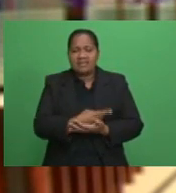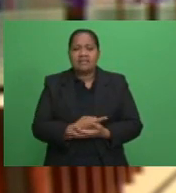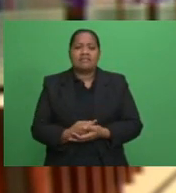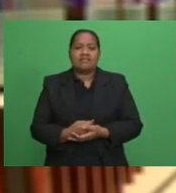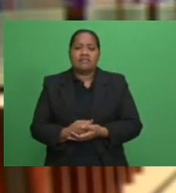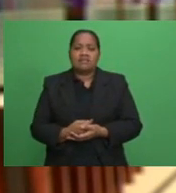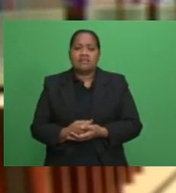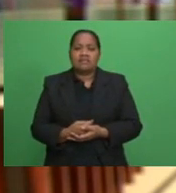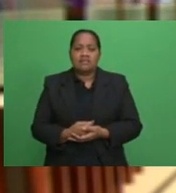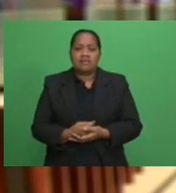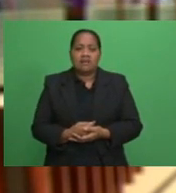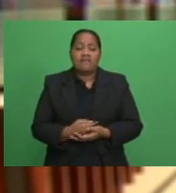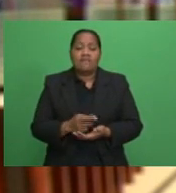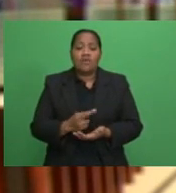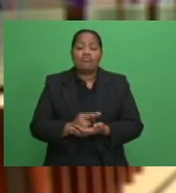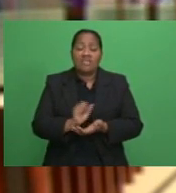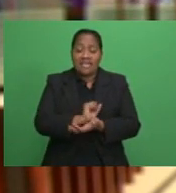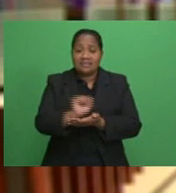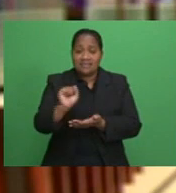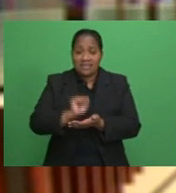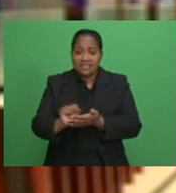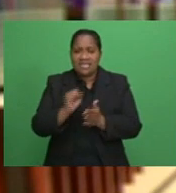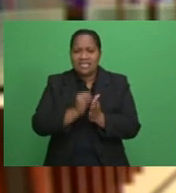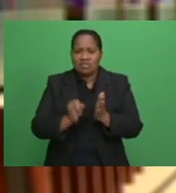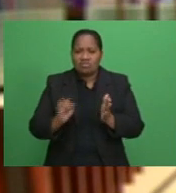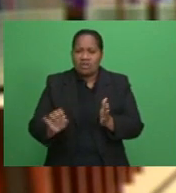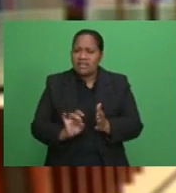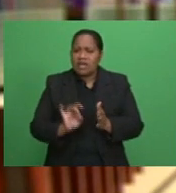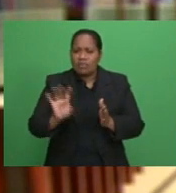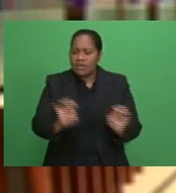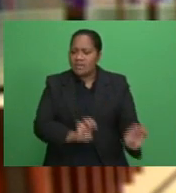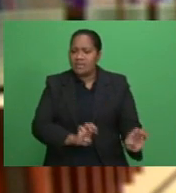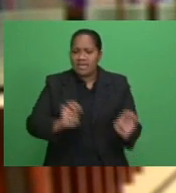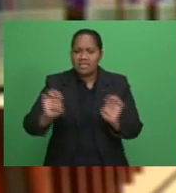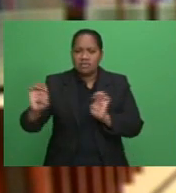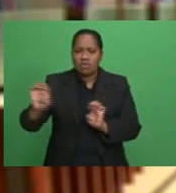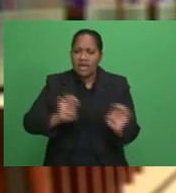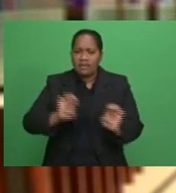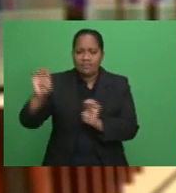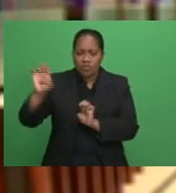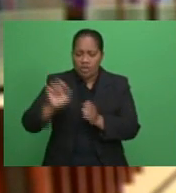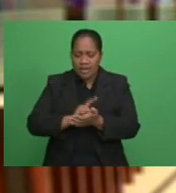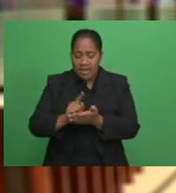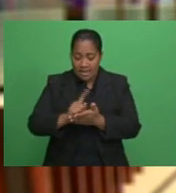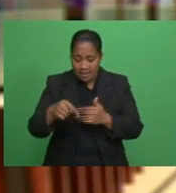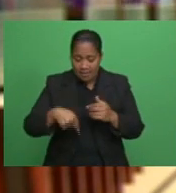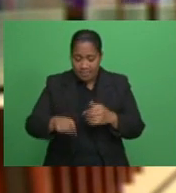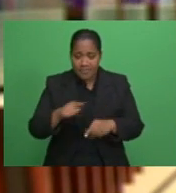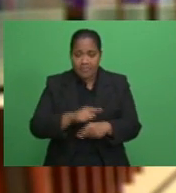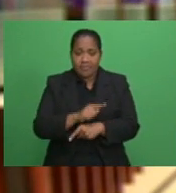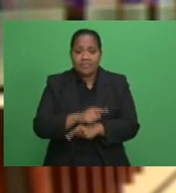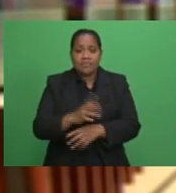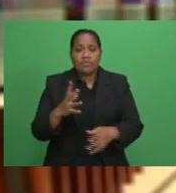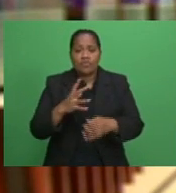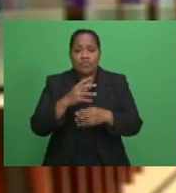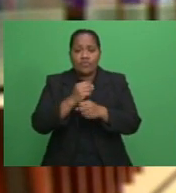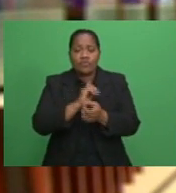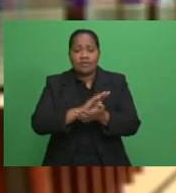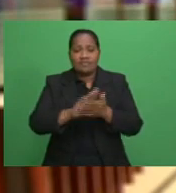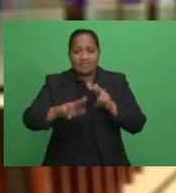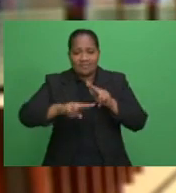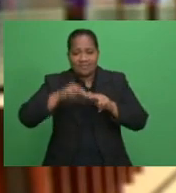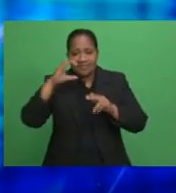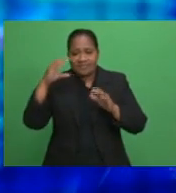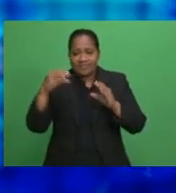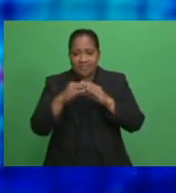product, retail sales, industrial output, and exports later this week. And that's a wrap from HFC Bank for now.